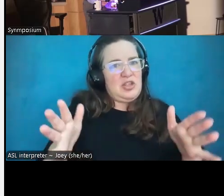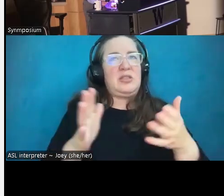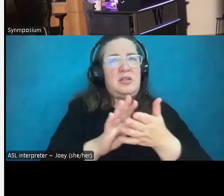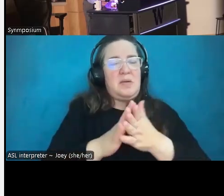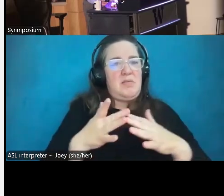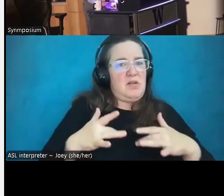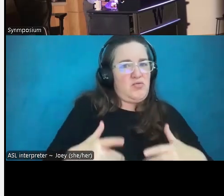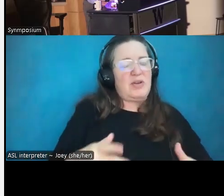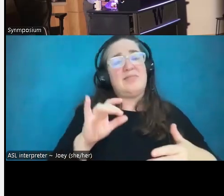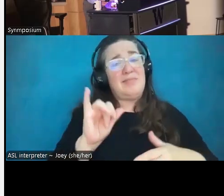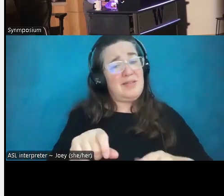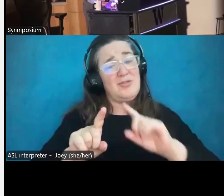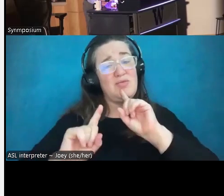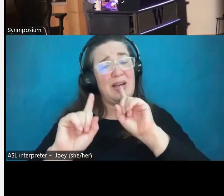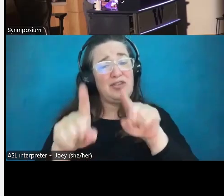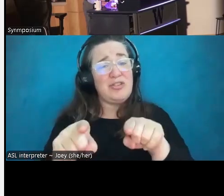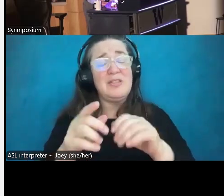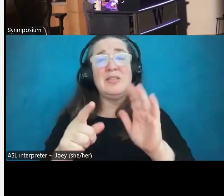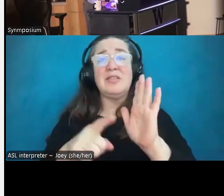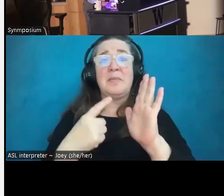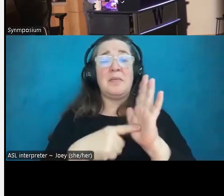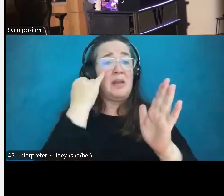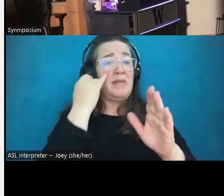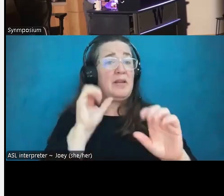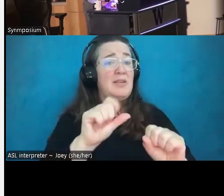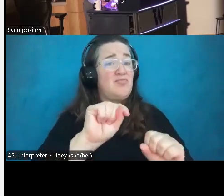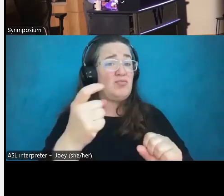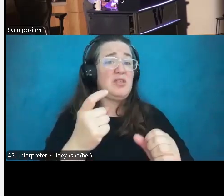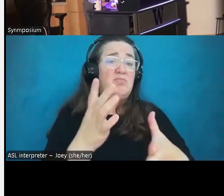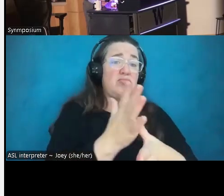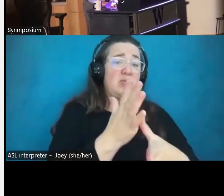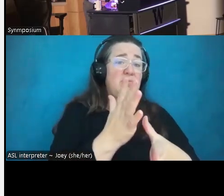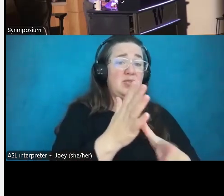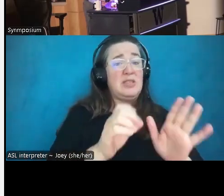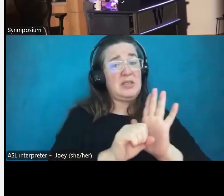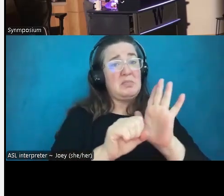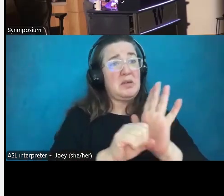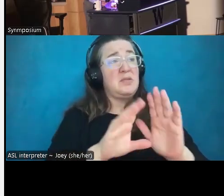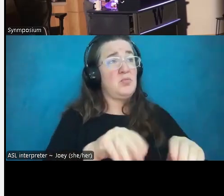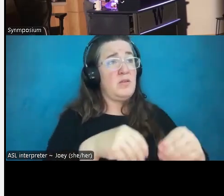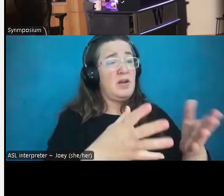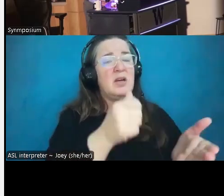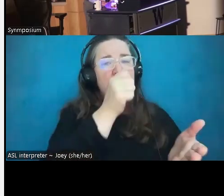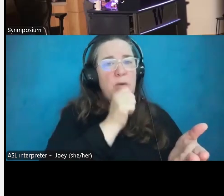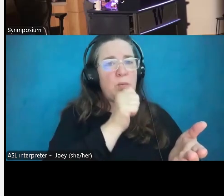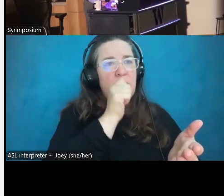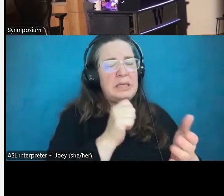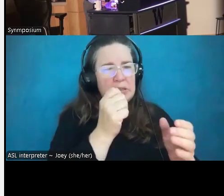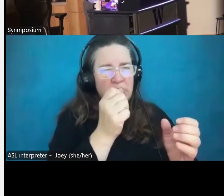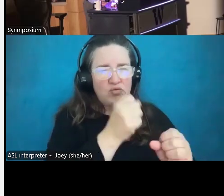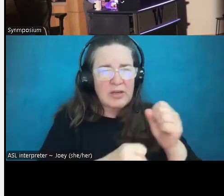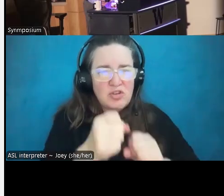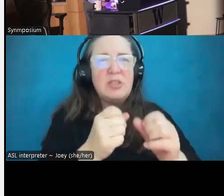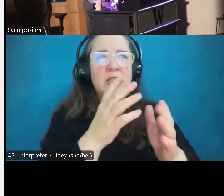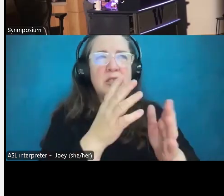Sometimes by treating the primary symptoms and giving them some coping strategies, you can address that. And then